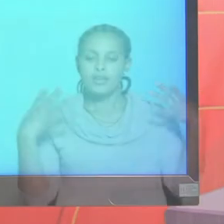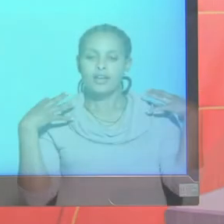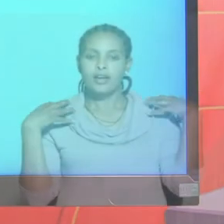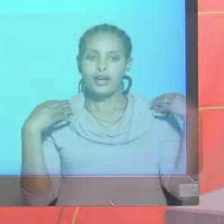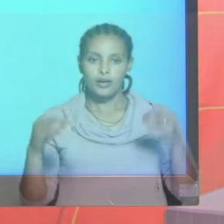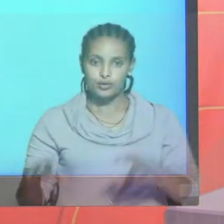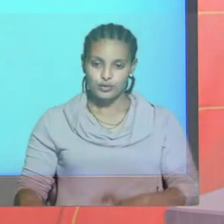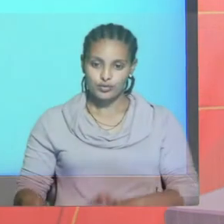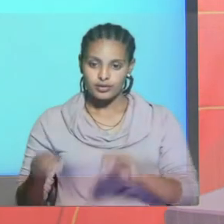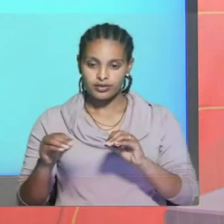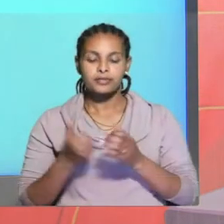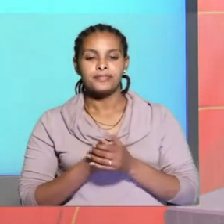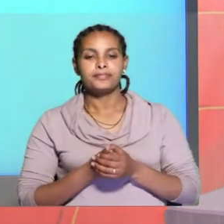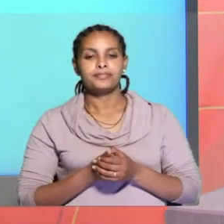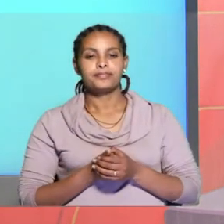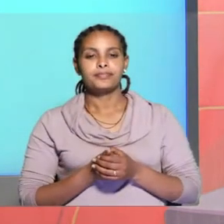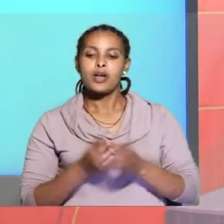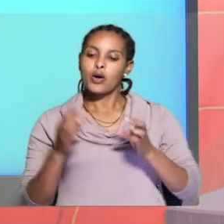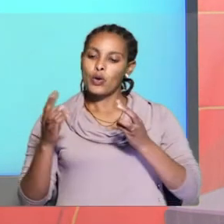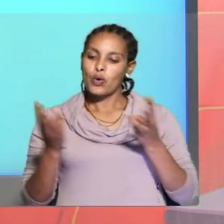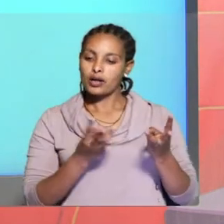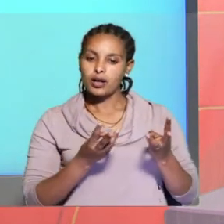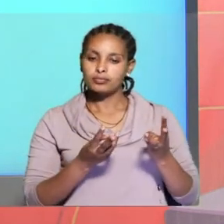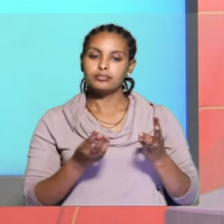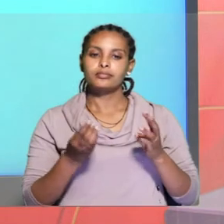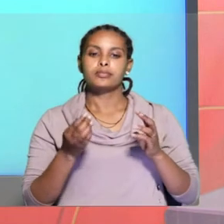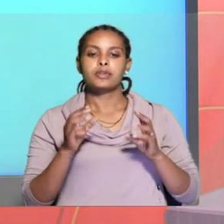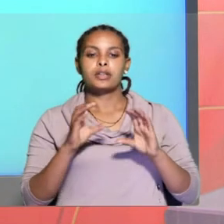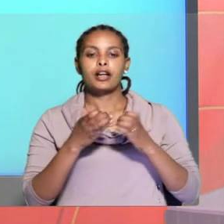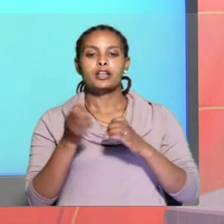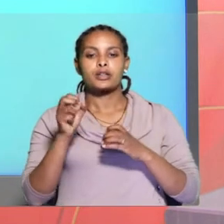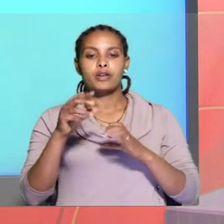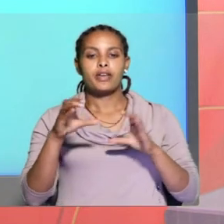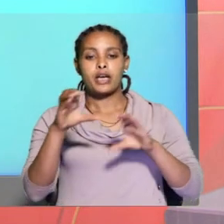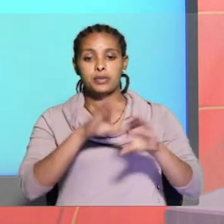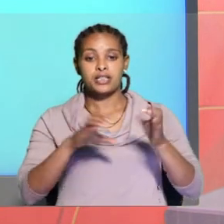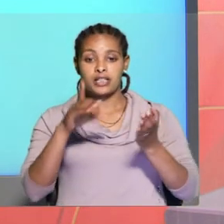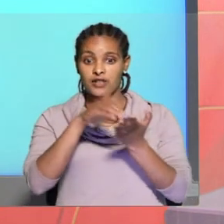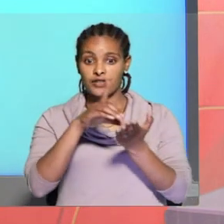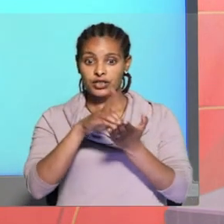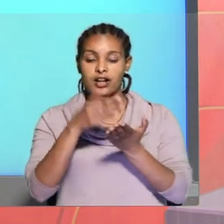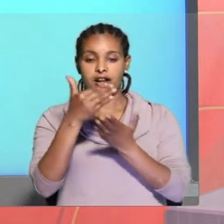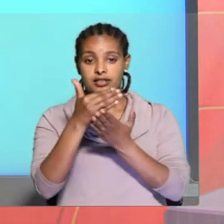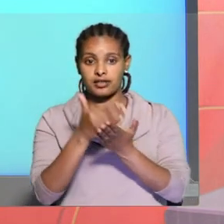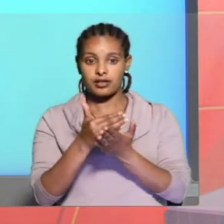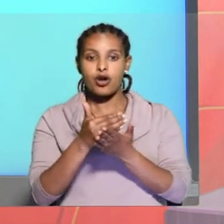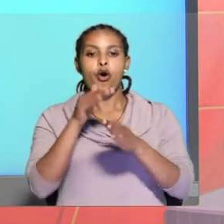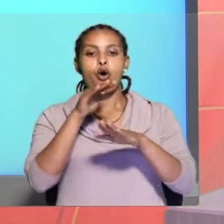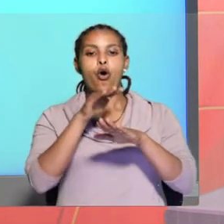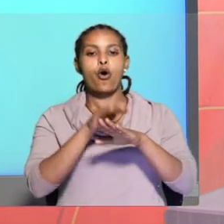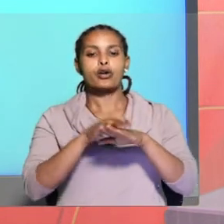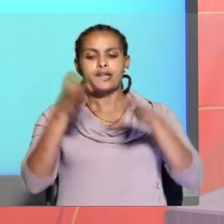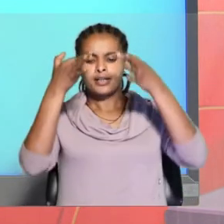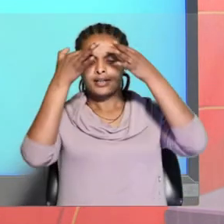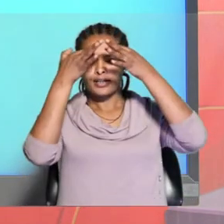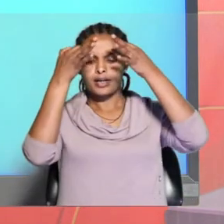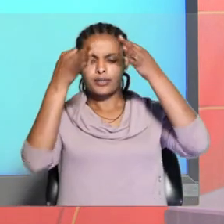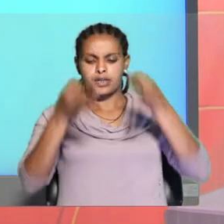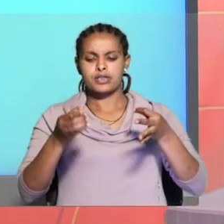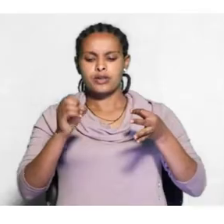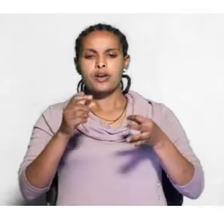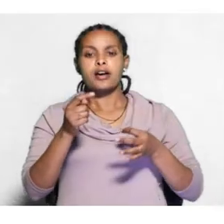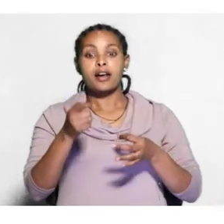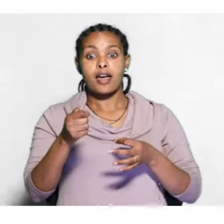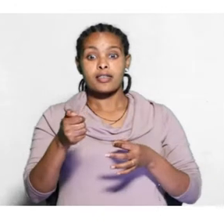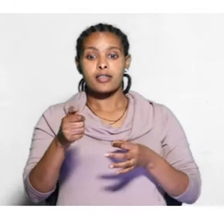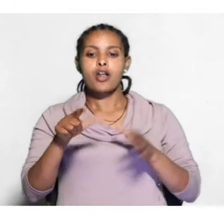hello students welcome to grade 12 chemistry revision lesson on determination of the